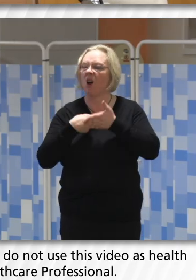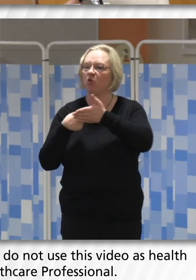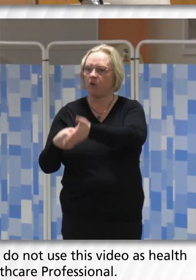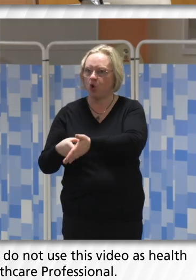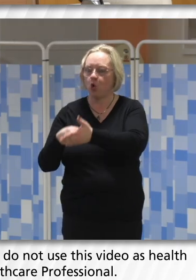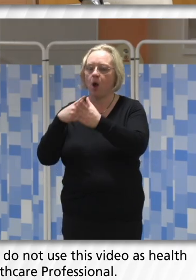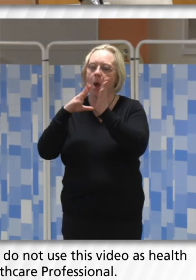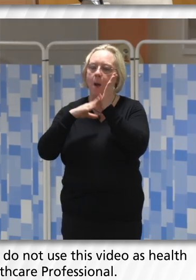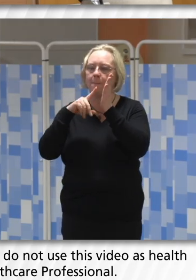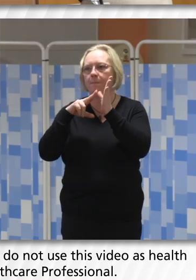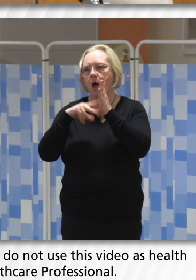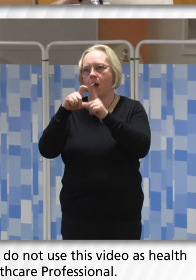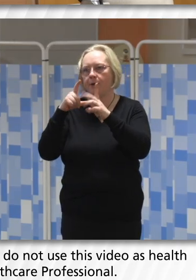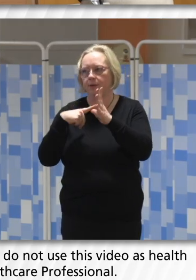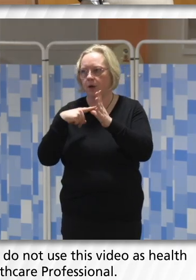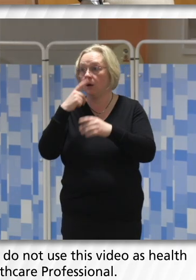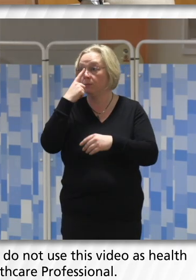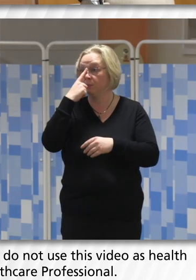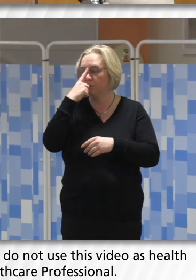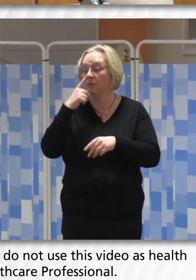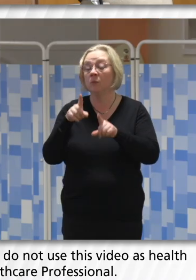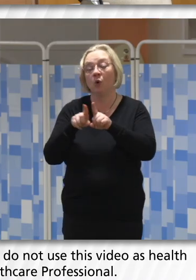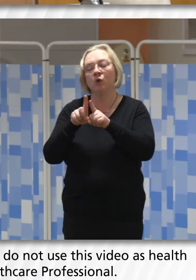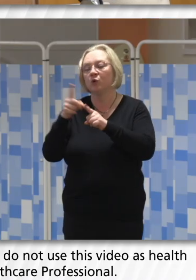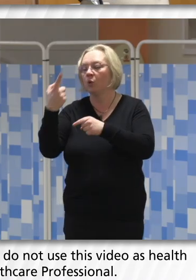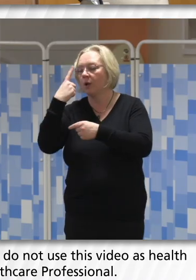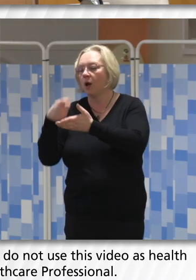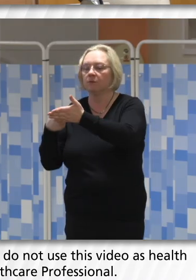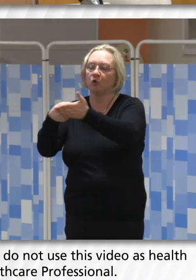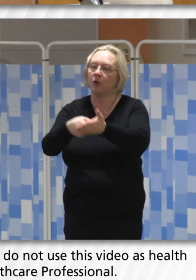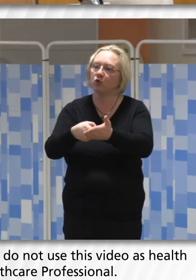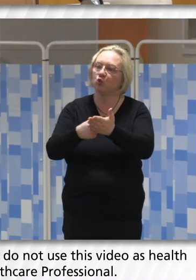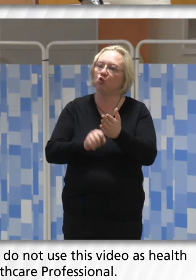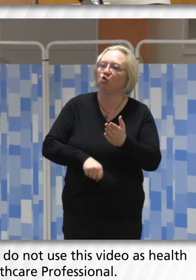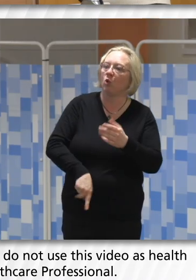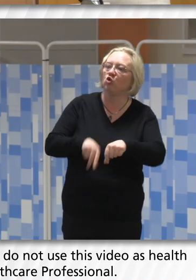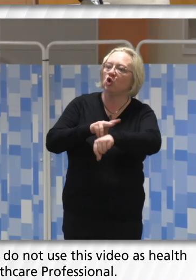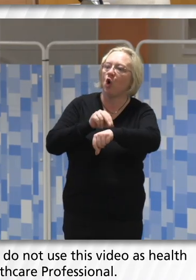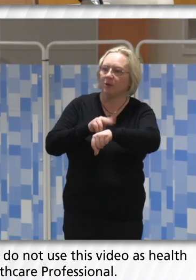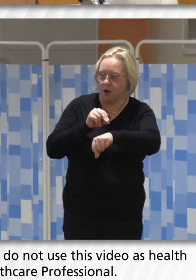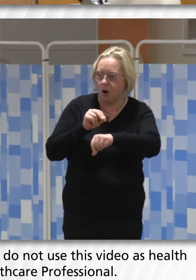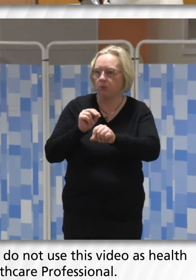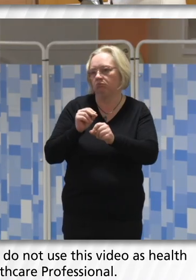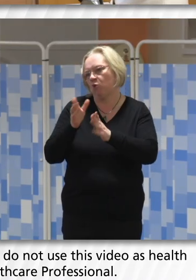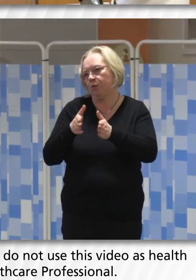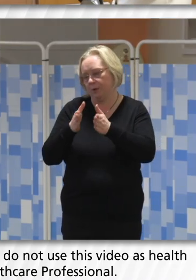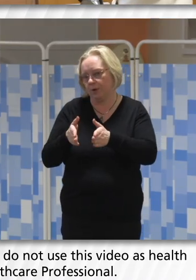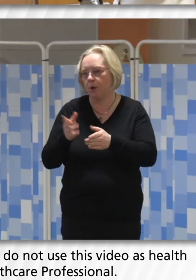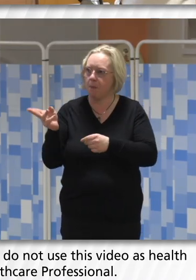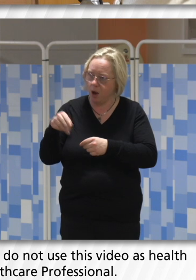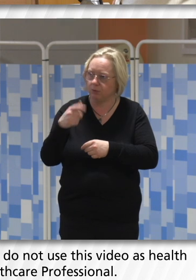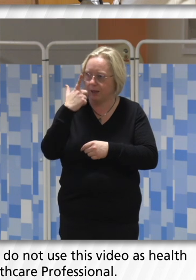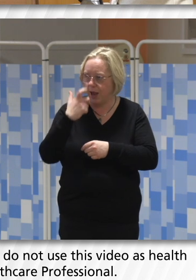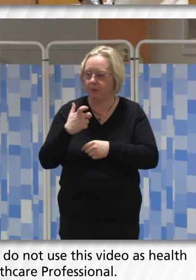Amanda, who ultimately can also refer further on to urology. We're very lucky to have a clinical psychologist